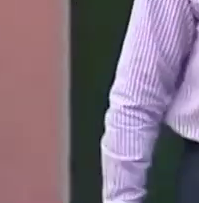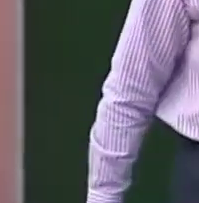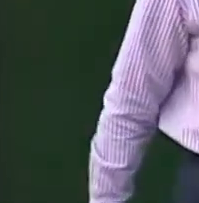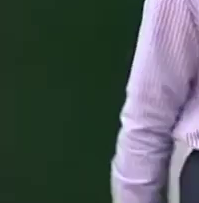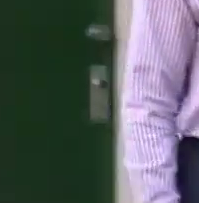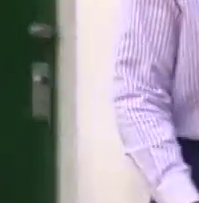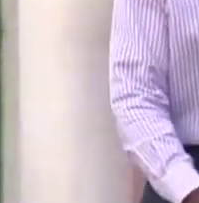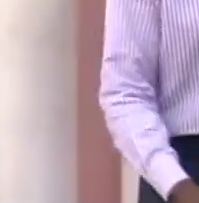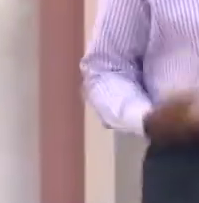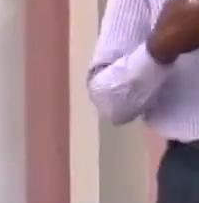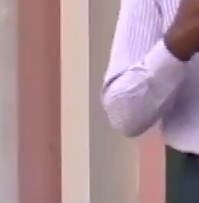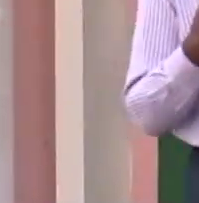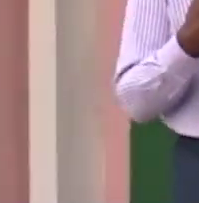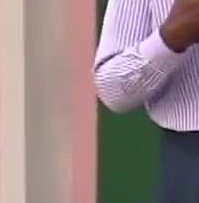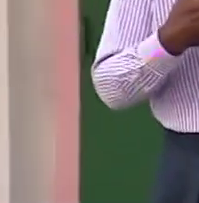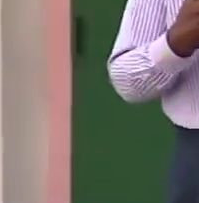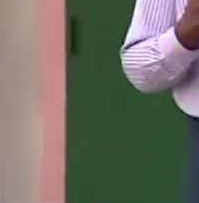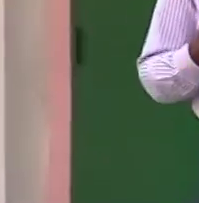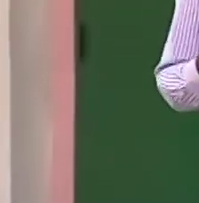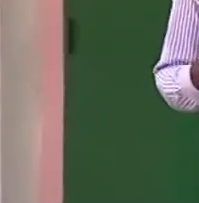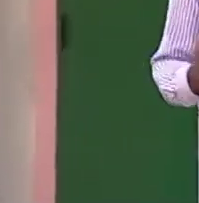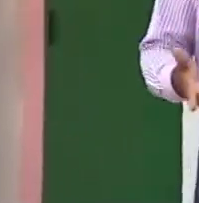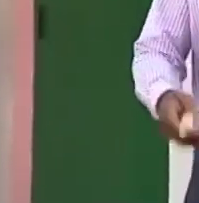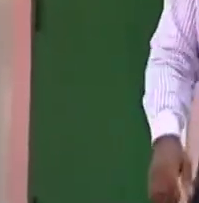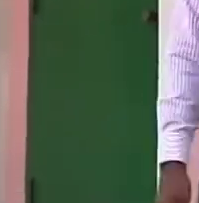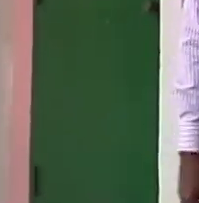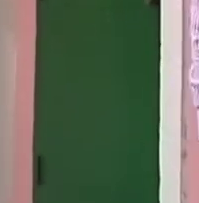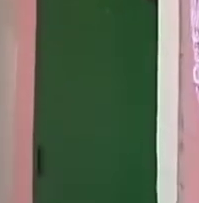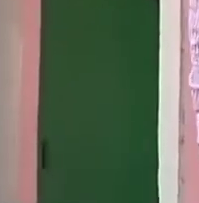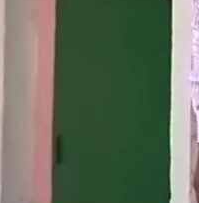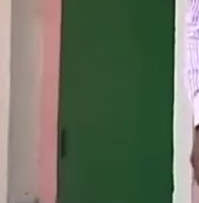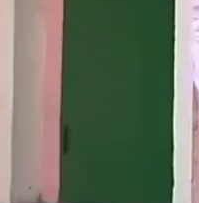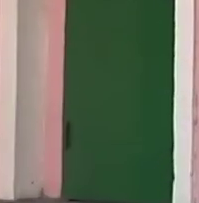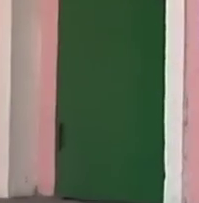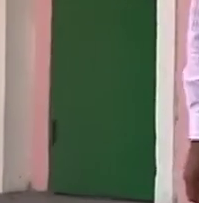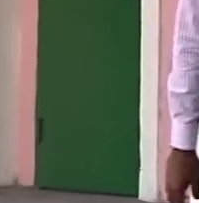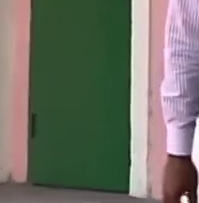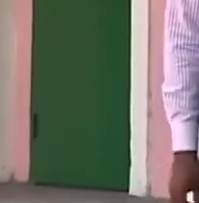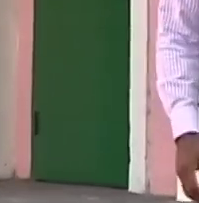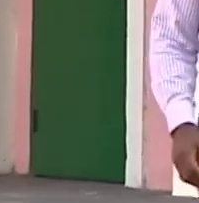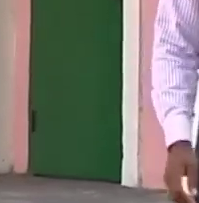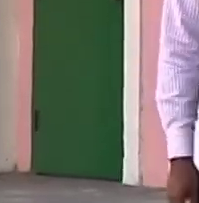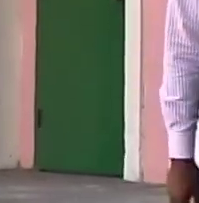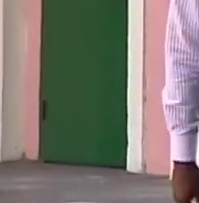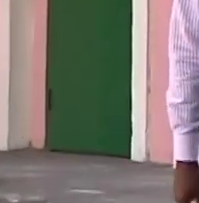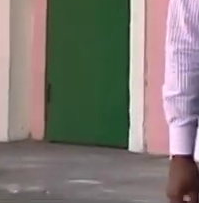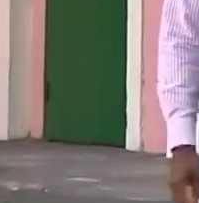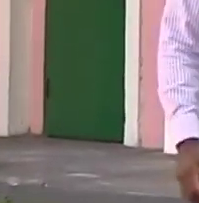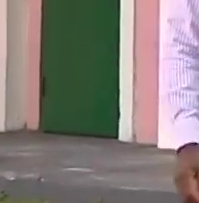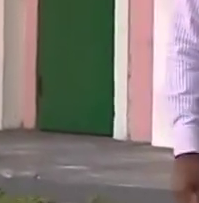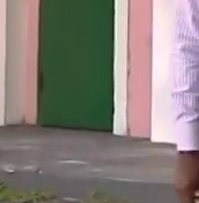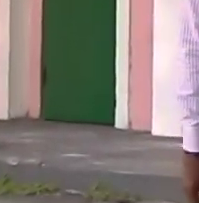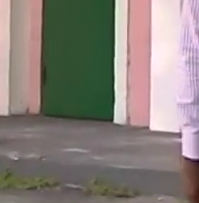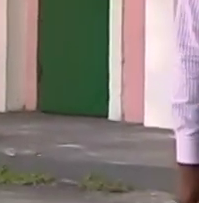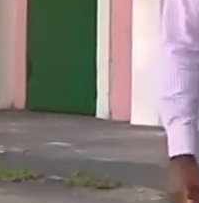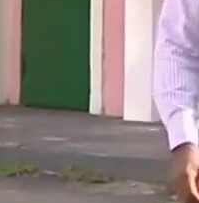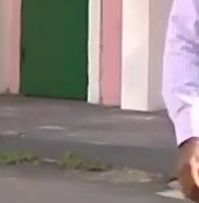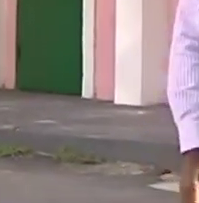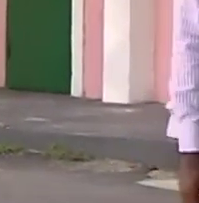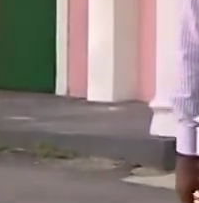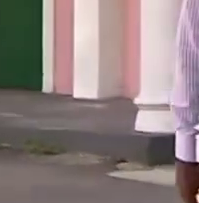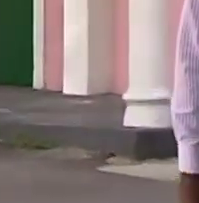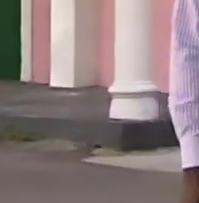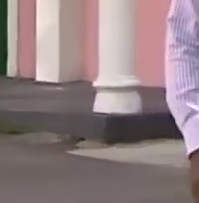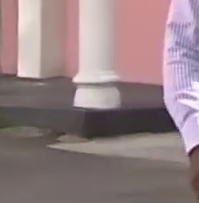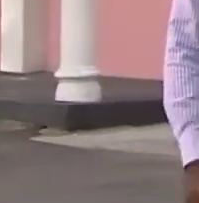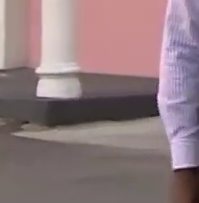tonight. And the state wins over a man that has as his business slogan, "Everybody Wins." Craig Flowers in court today, shelling out a